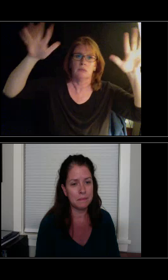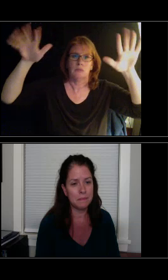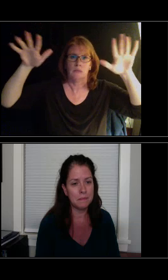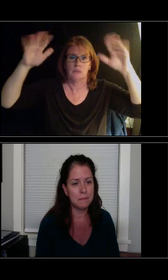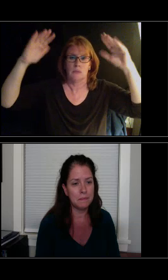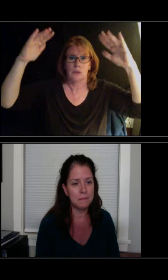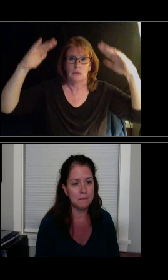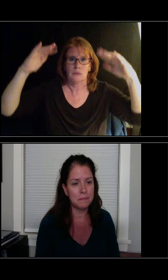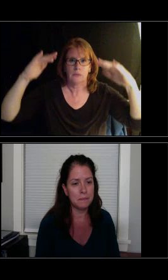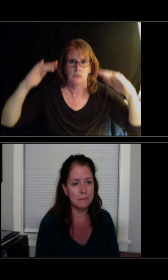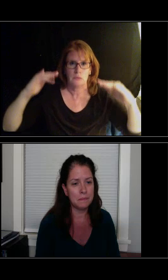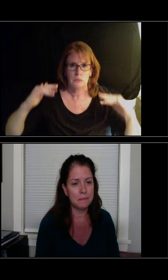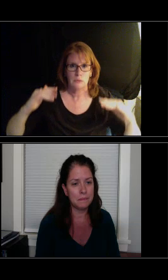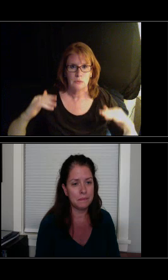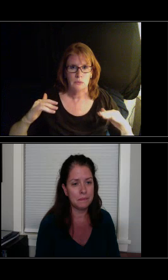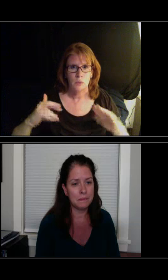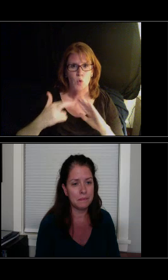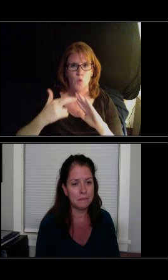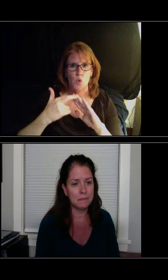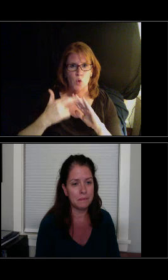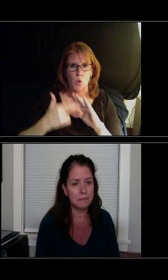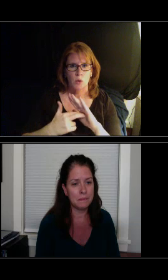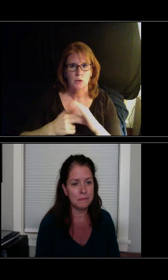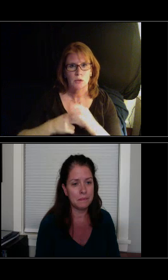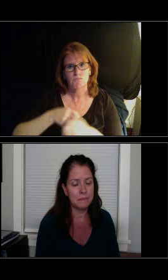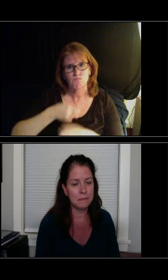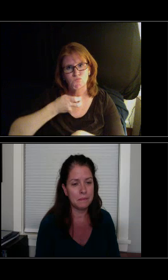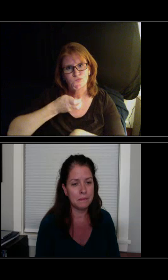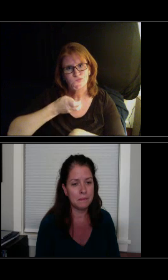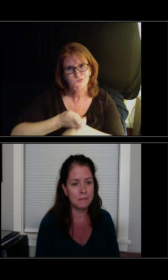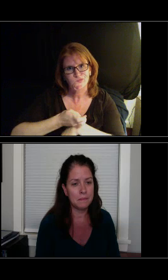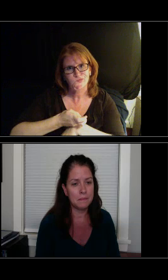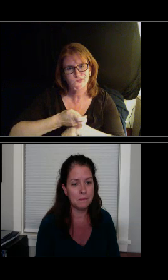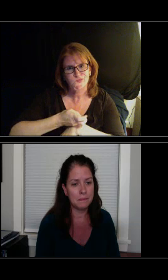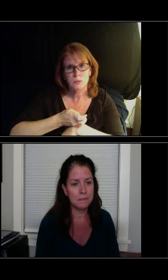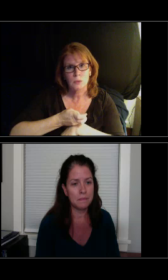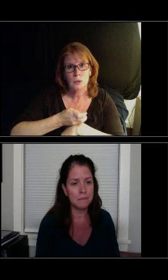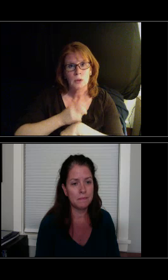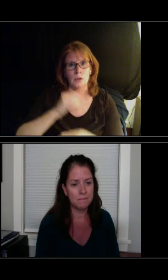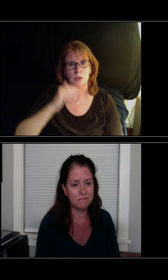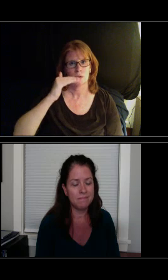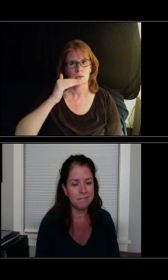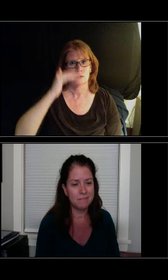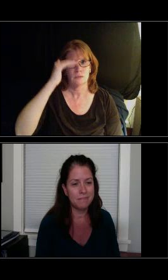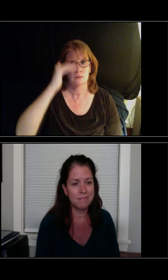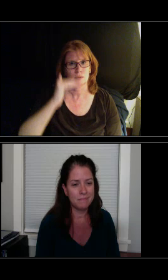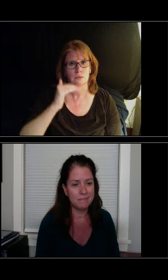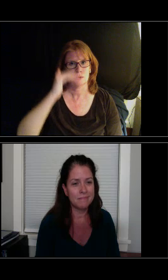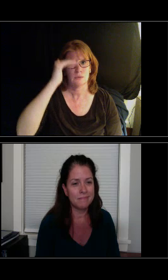We have the broad set of values, and then we go down to the next level and we have the rules.